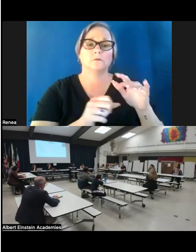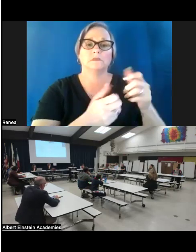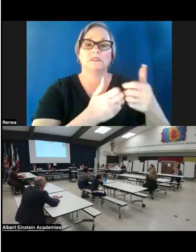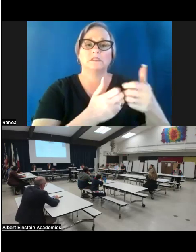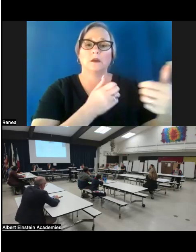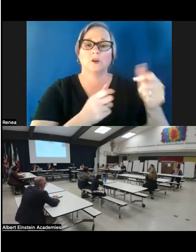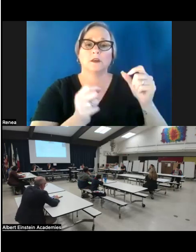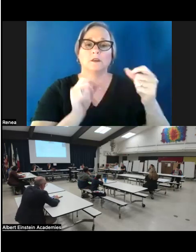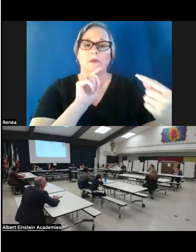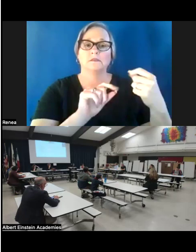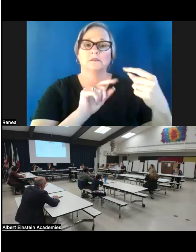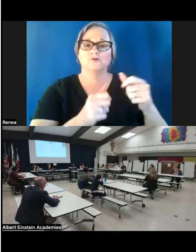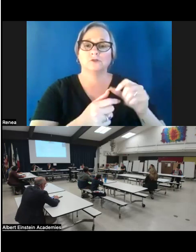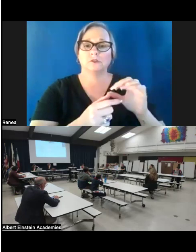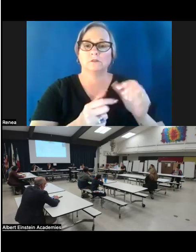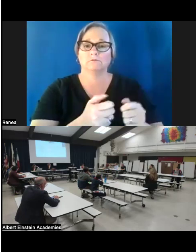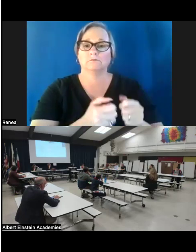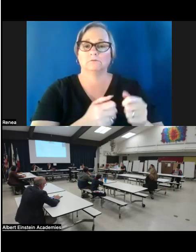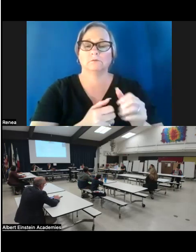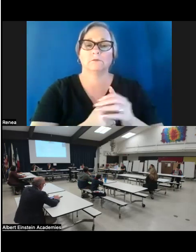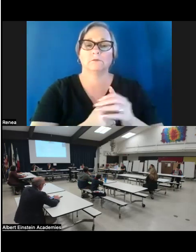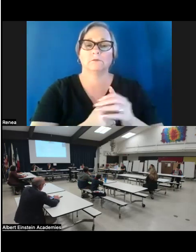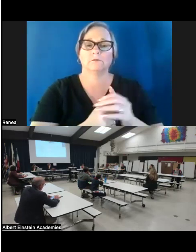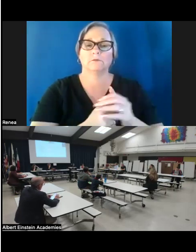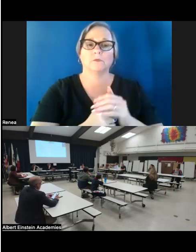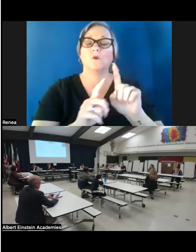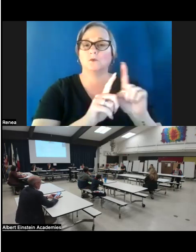available for questions.